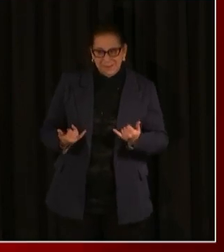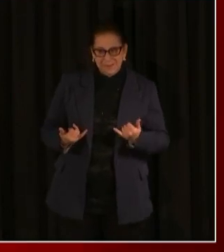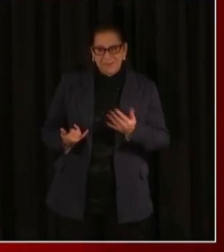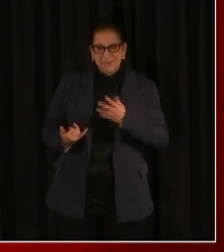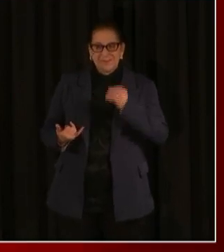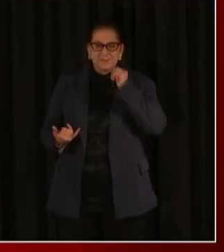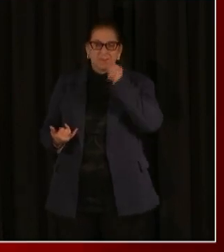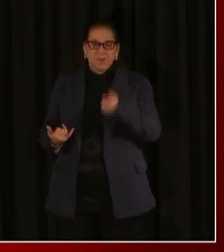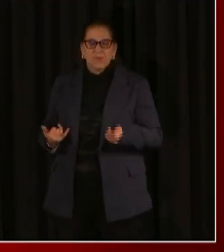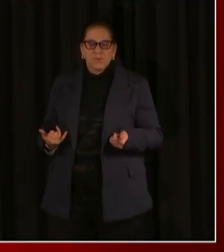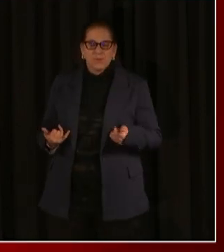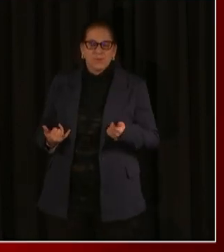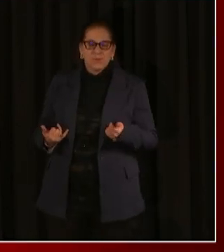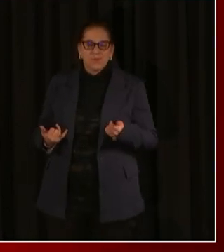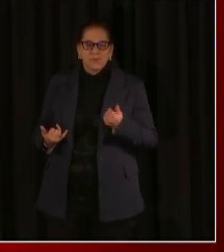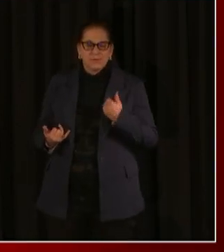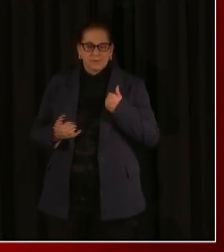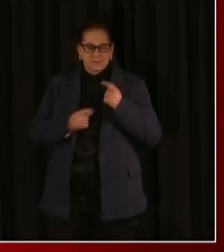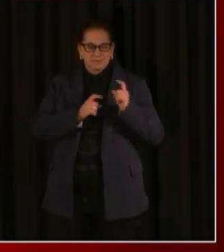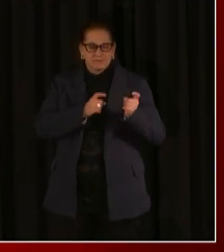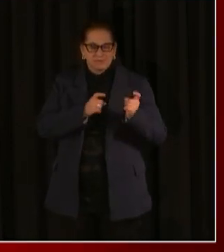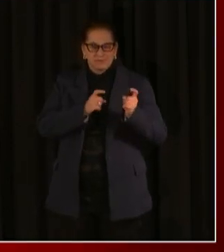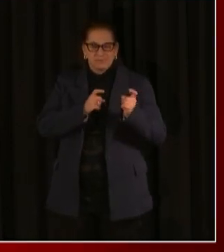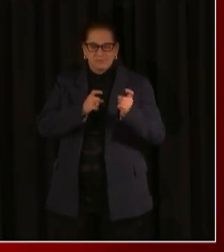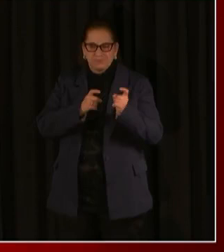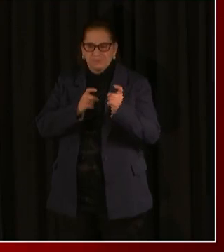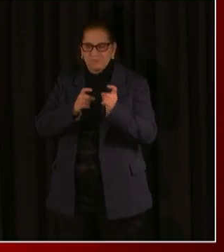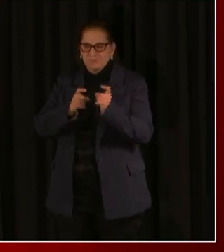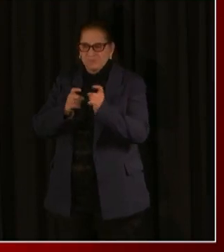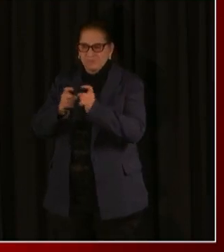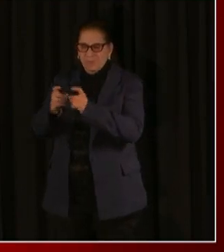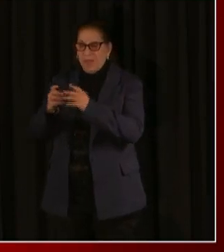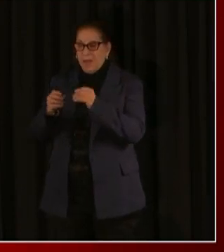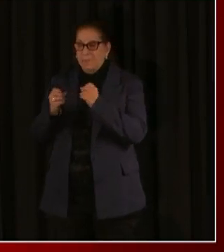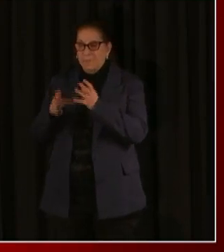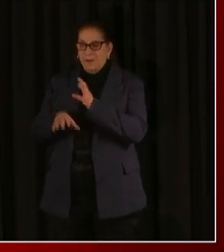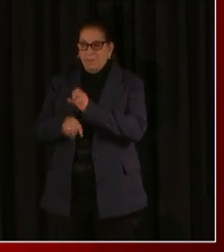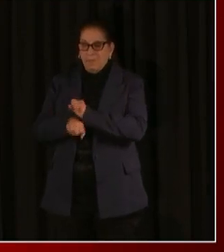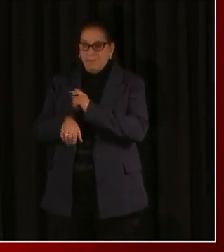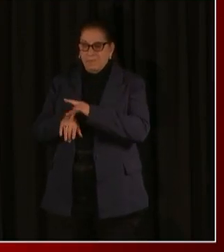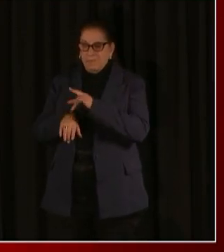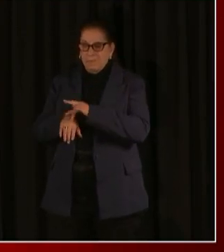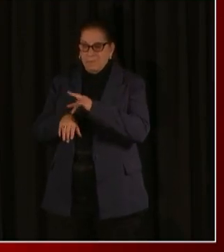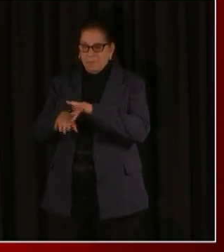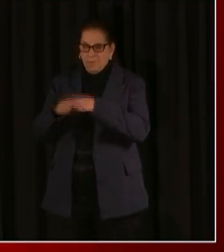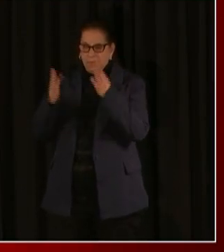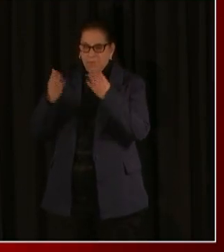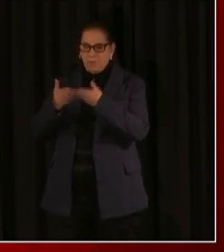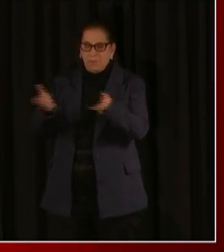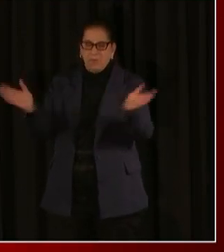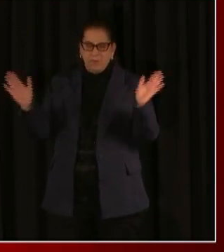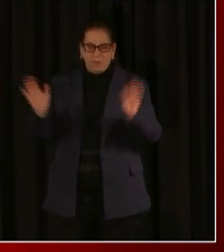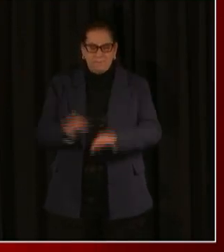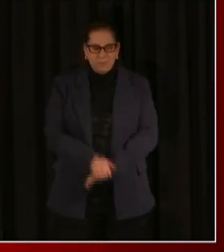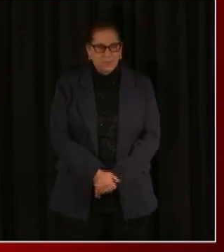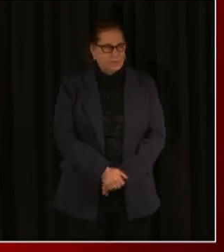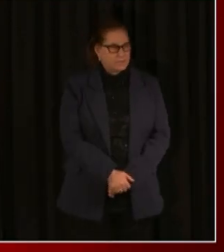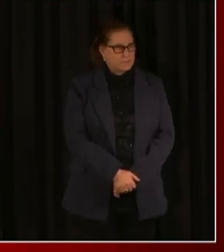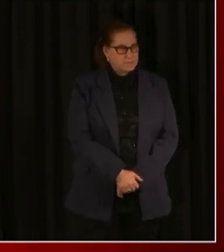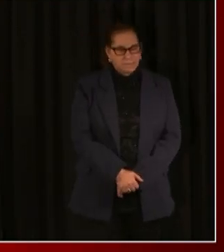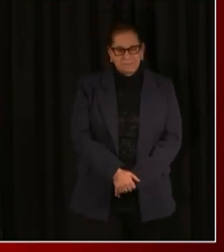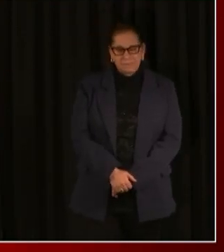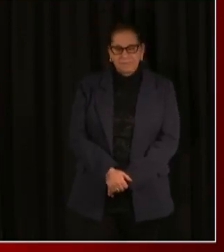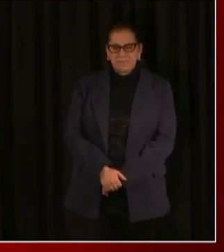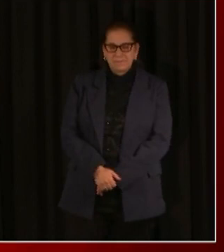an additional allotment of appointments available to residents citywide at 9 a.m. tomorrow. So just want to remind everyone about that again.